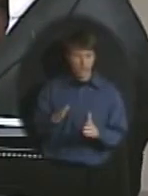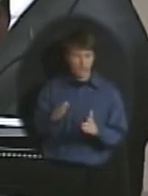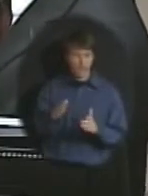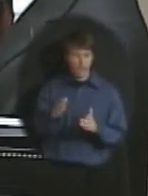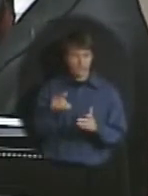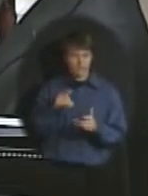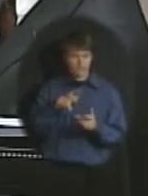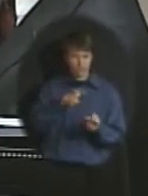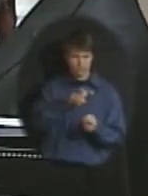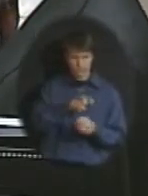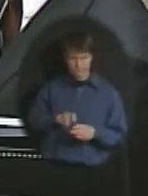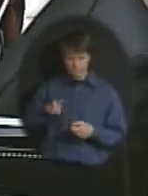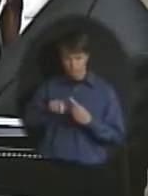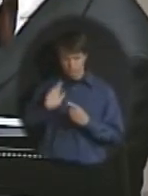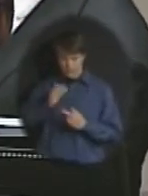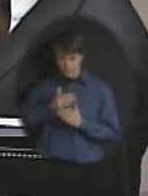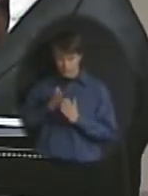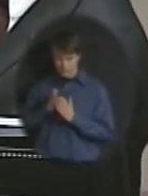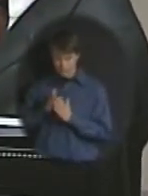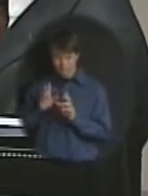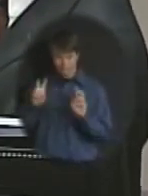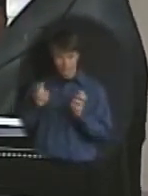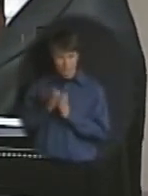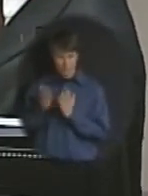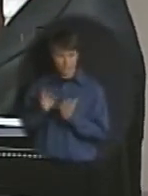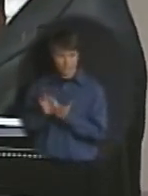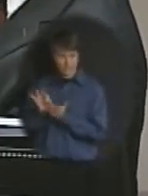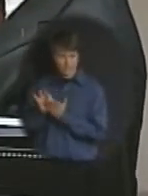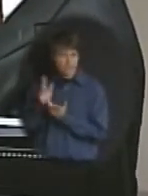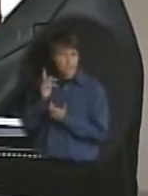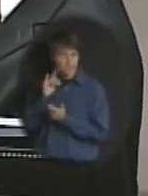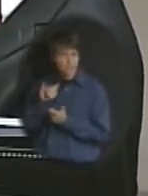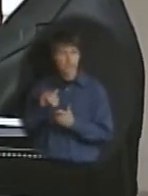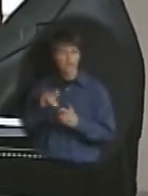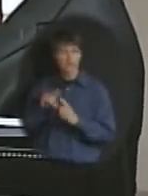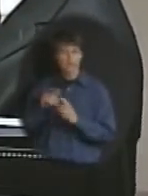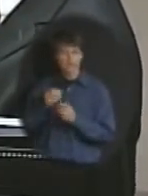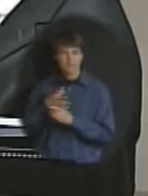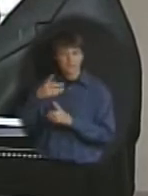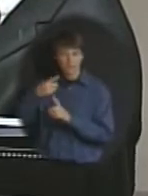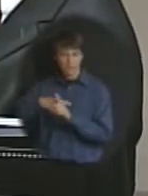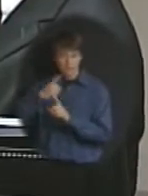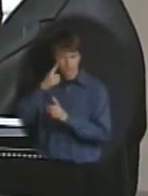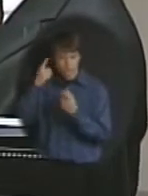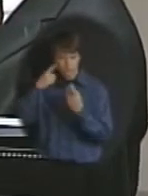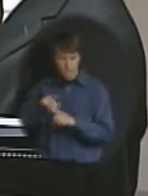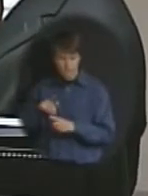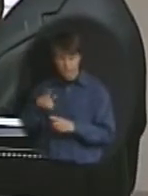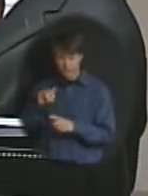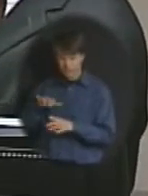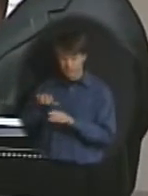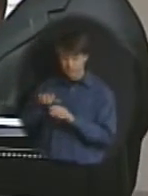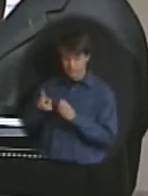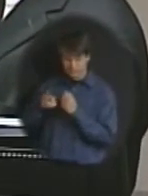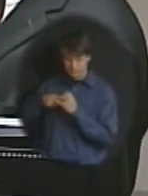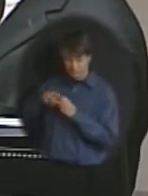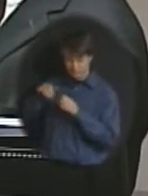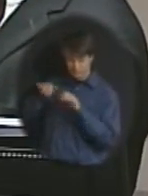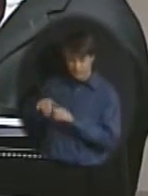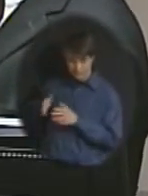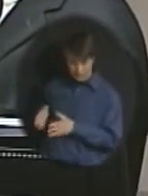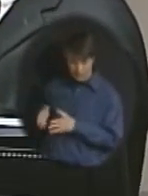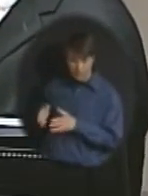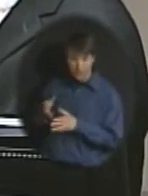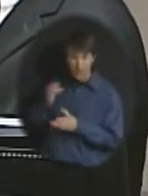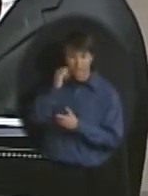is transferred onto our books over the first several months of the new agreement, and that reserve sits on our books in the event that someday